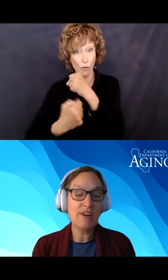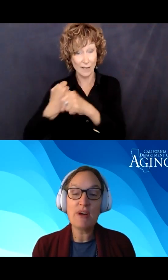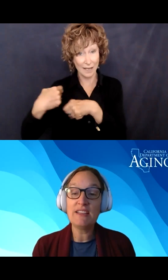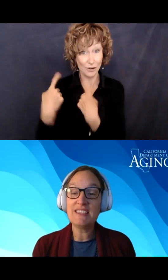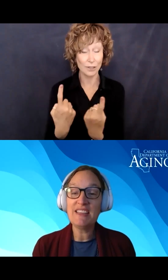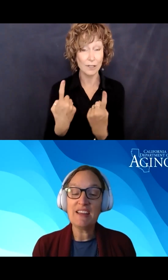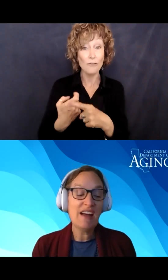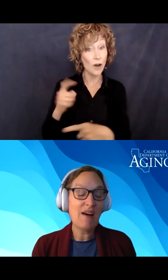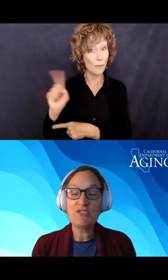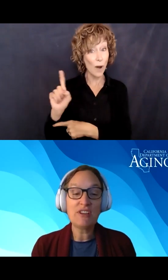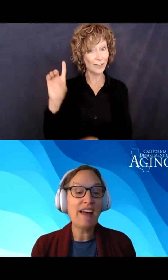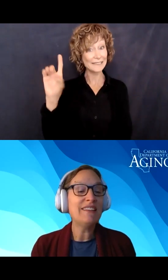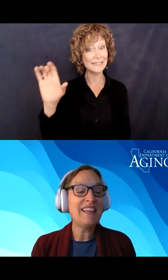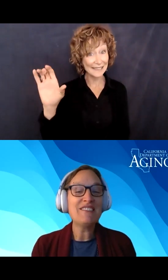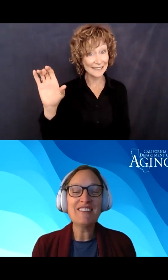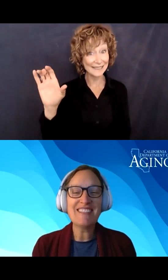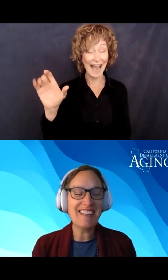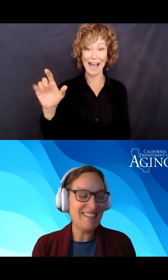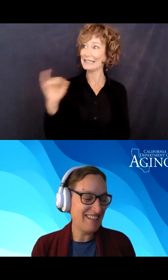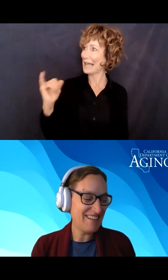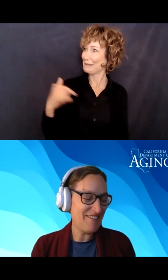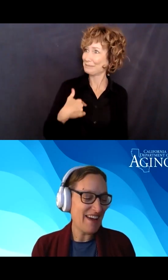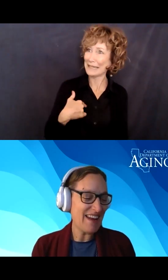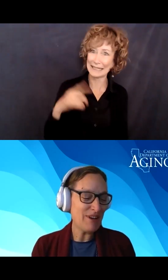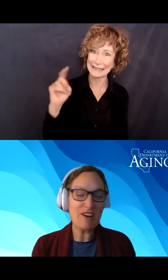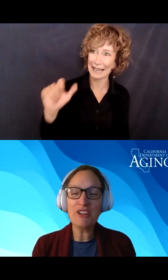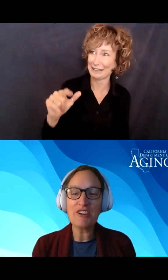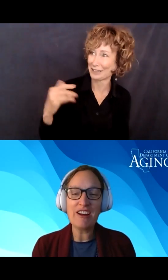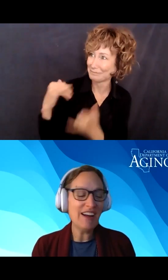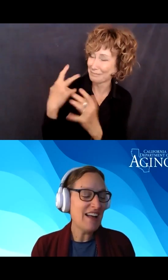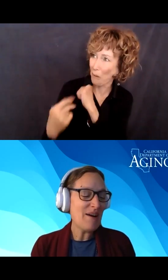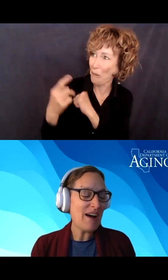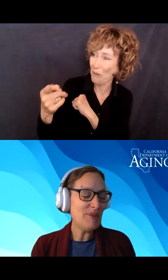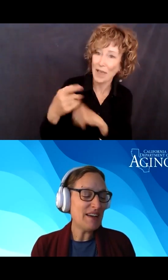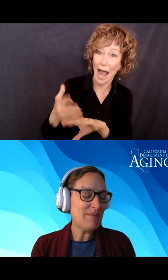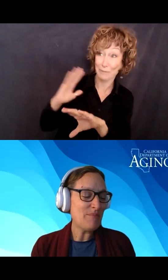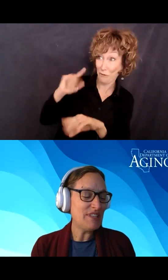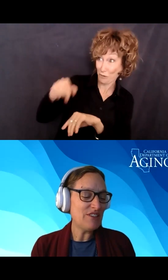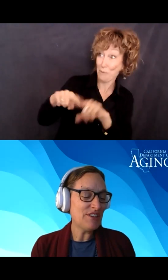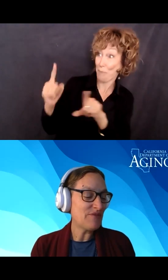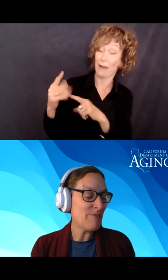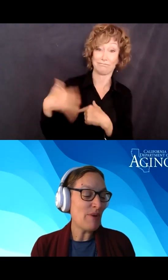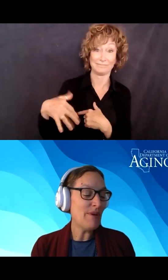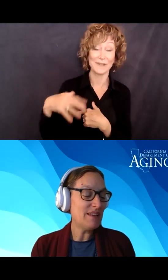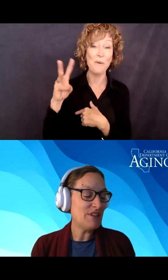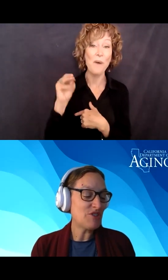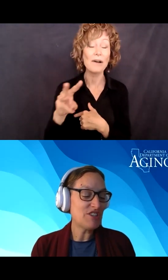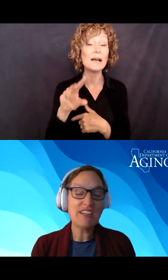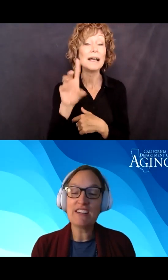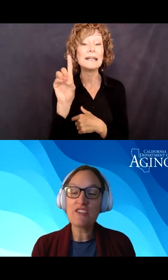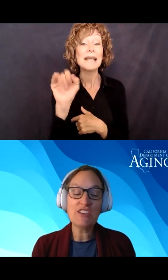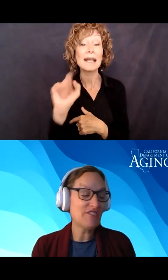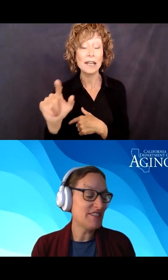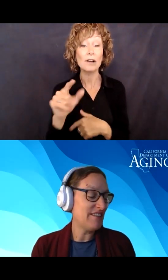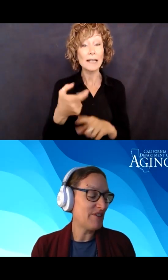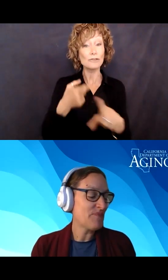came from DC. So did I, Daniel. Good to know that. I'm an earlier era, but Daniel is from Obama administration